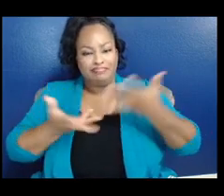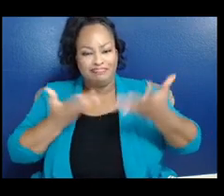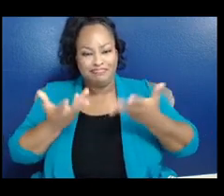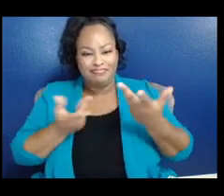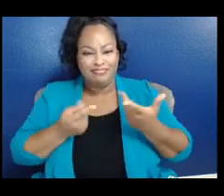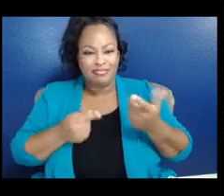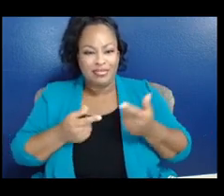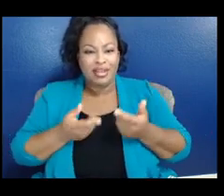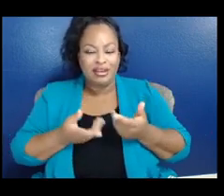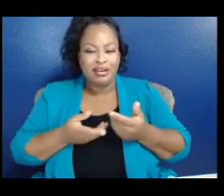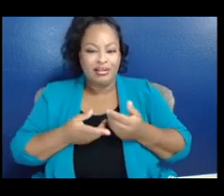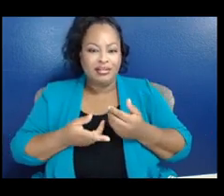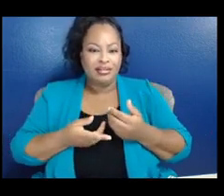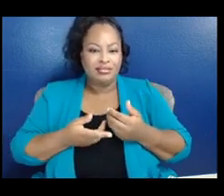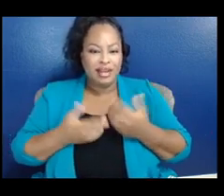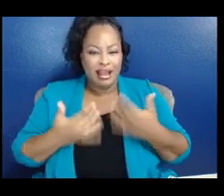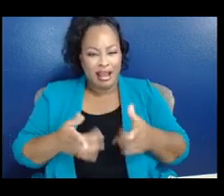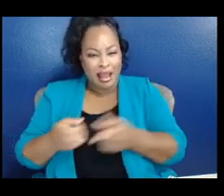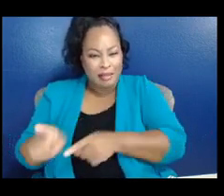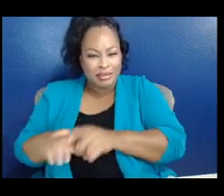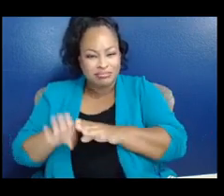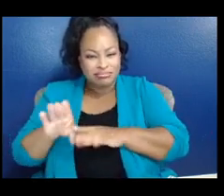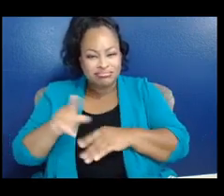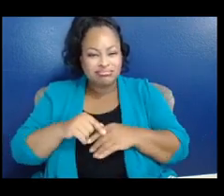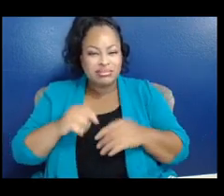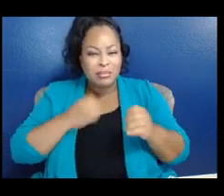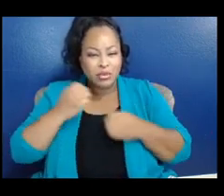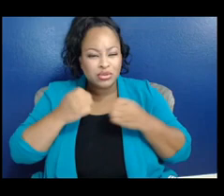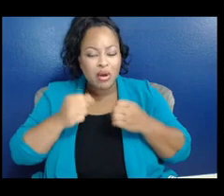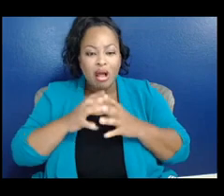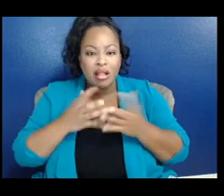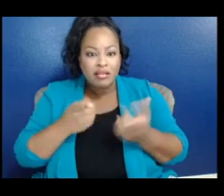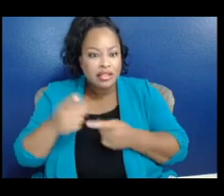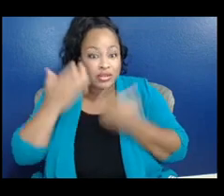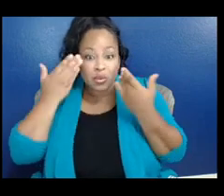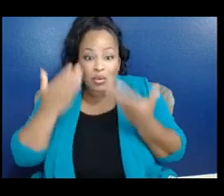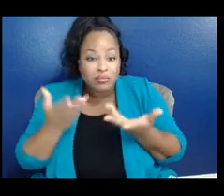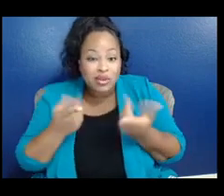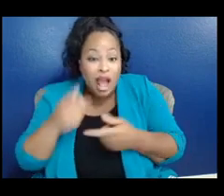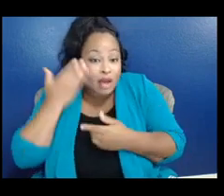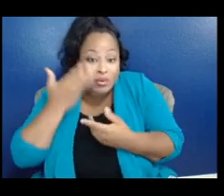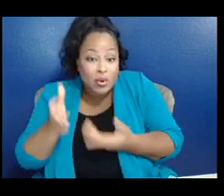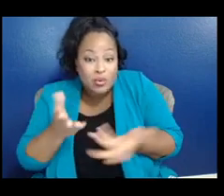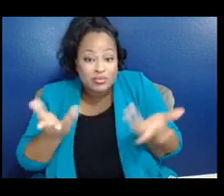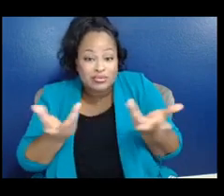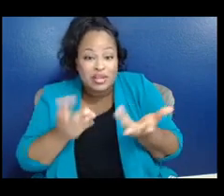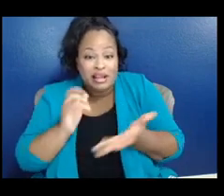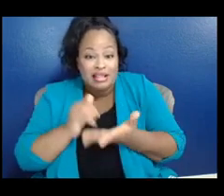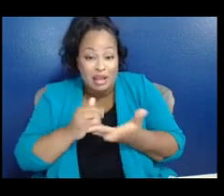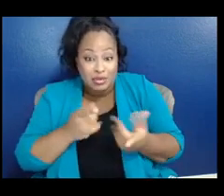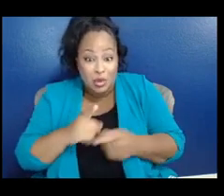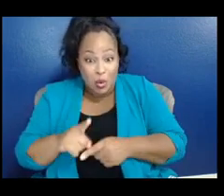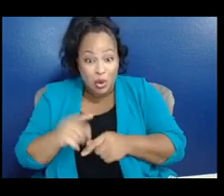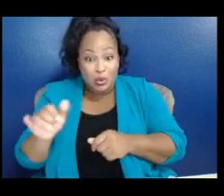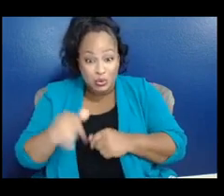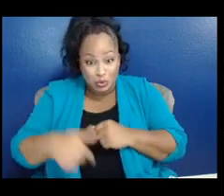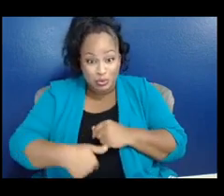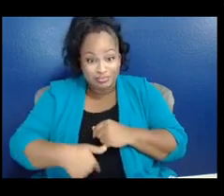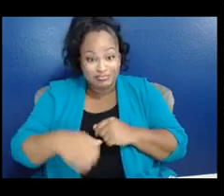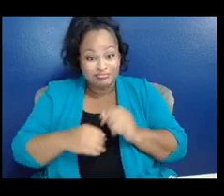weight gain there, kind of just a lot of things going on. So I had no idea that was going on.